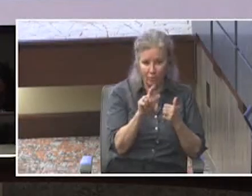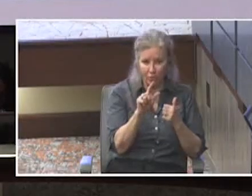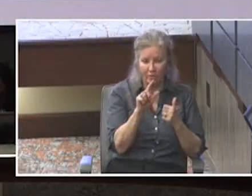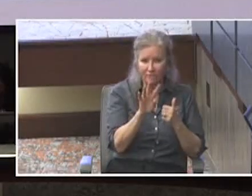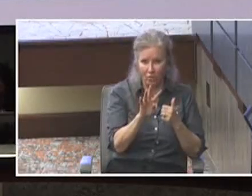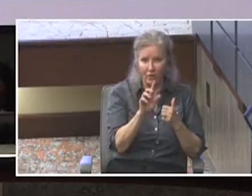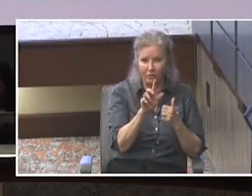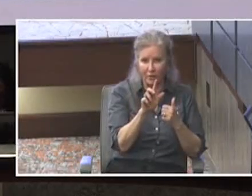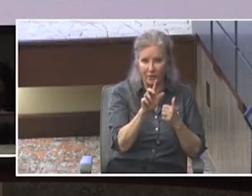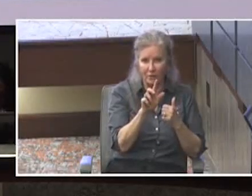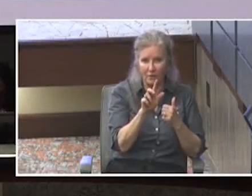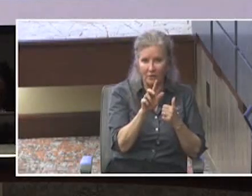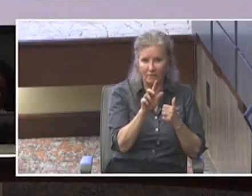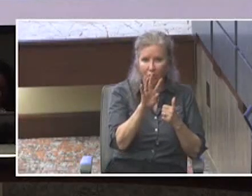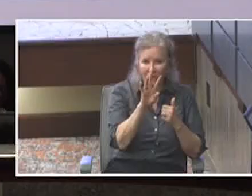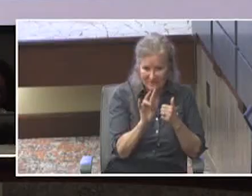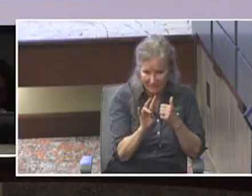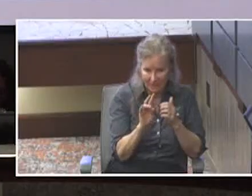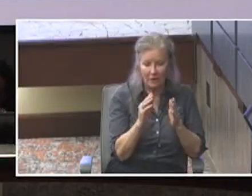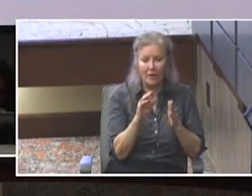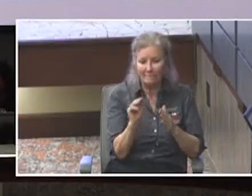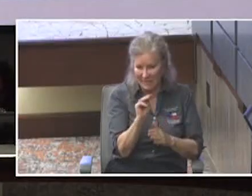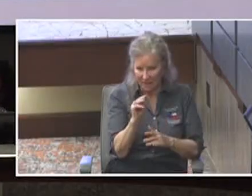5.347 million in this fund.